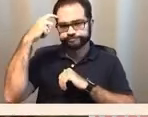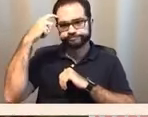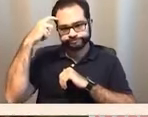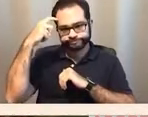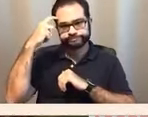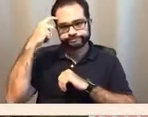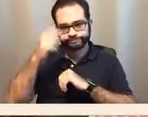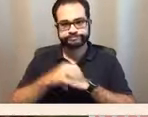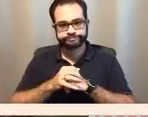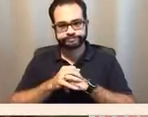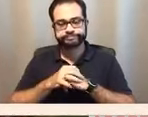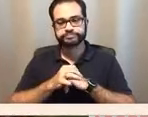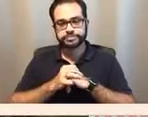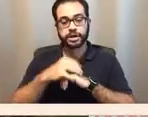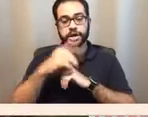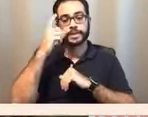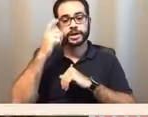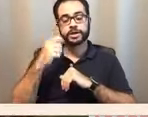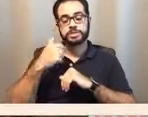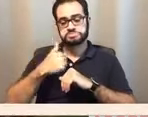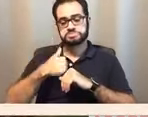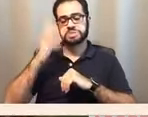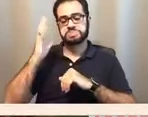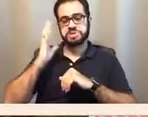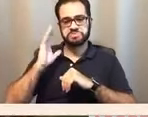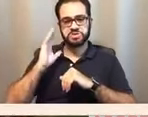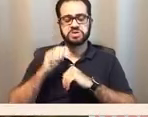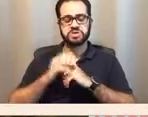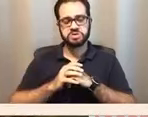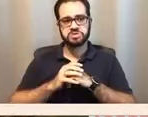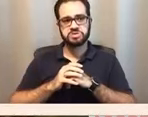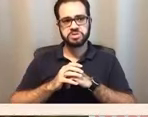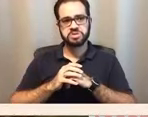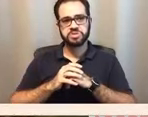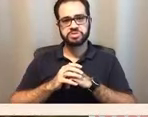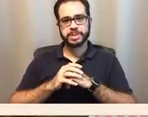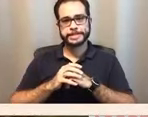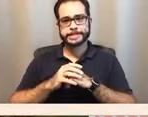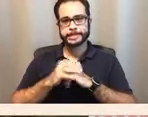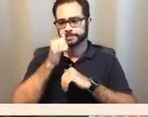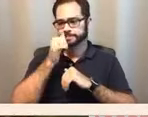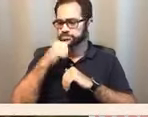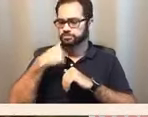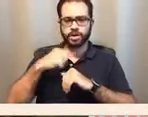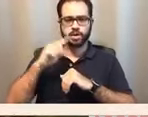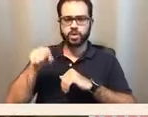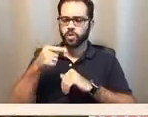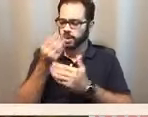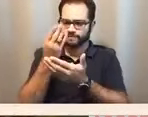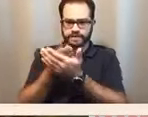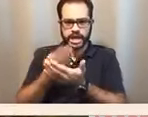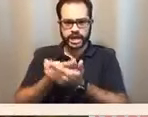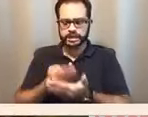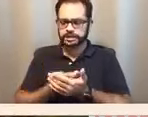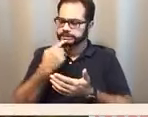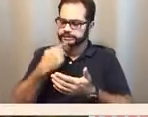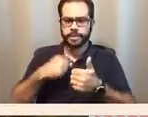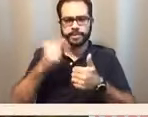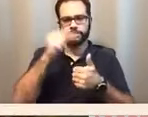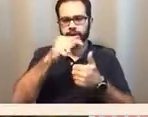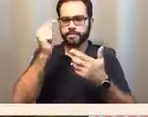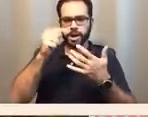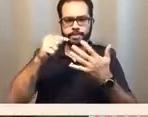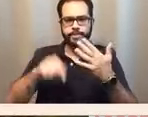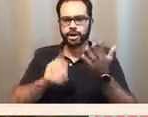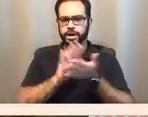because I was the type of person, just the facts, give me point A, point B, point